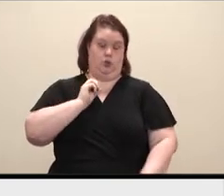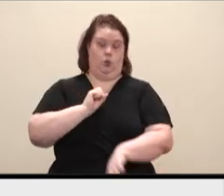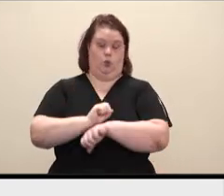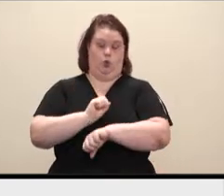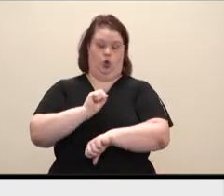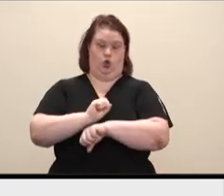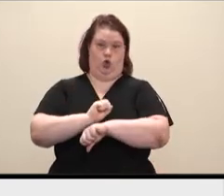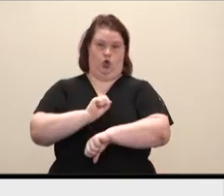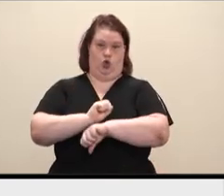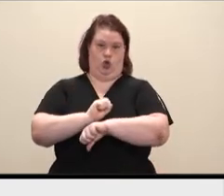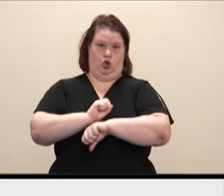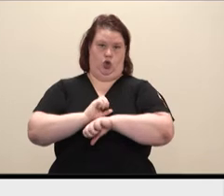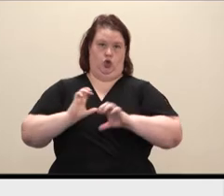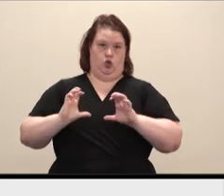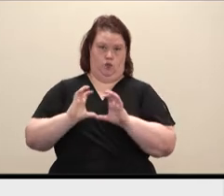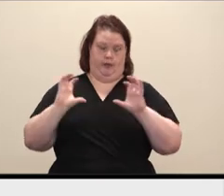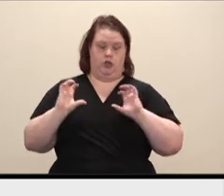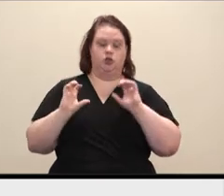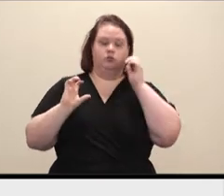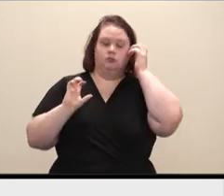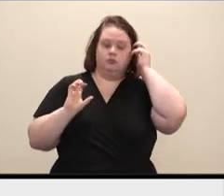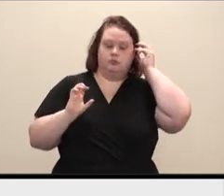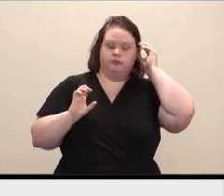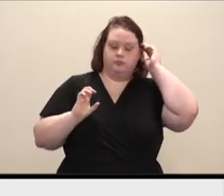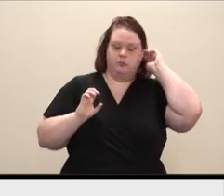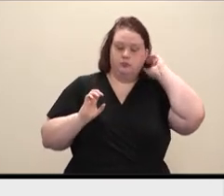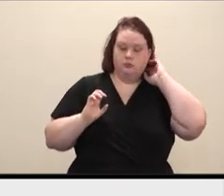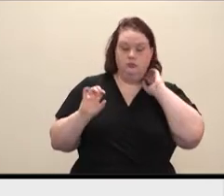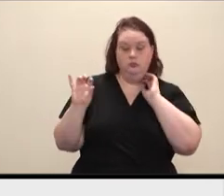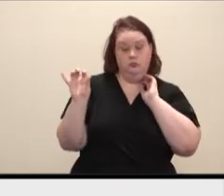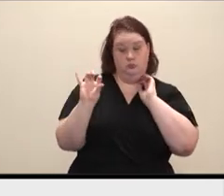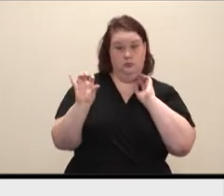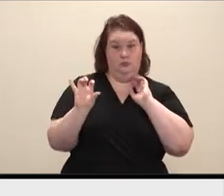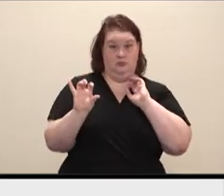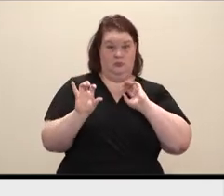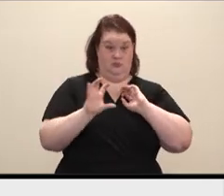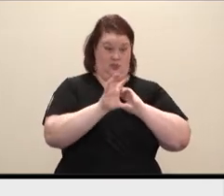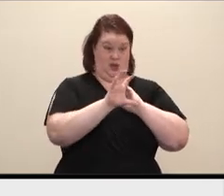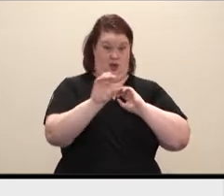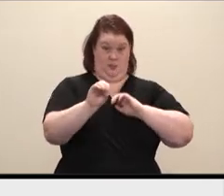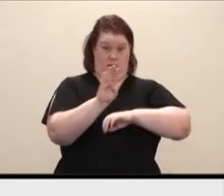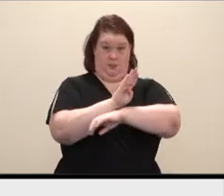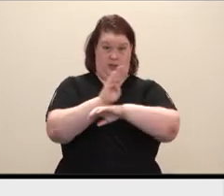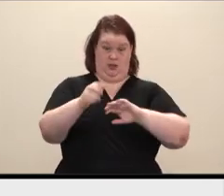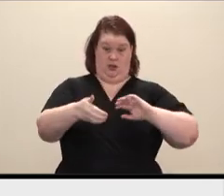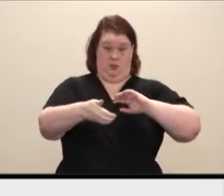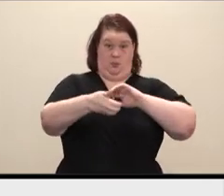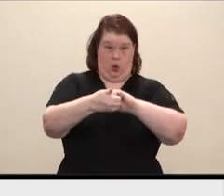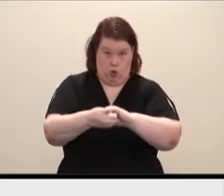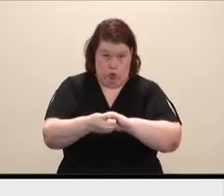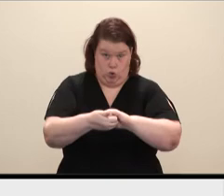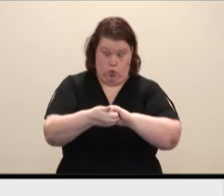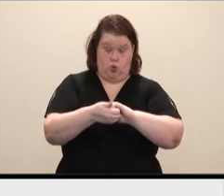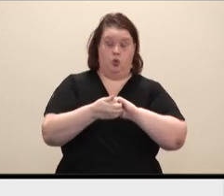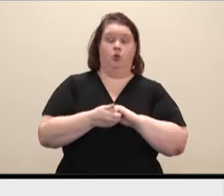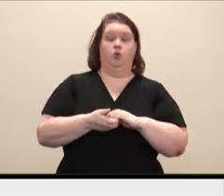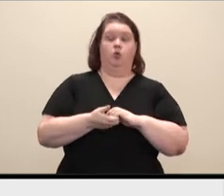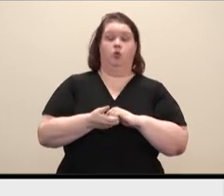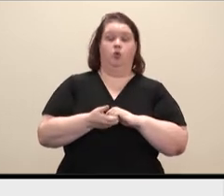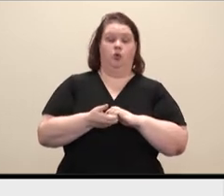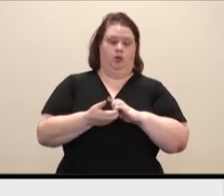workforce certification. And then they also, with this company that's our partner, have the opportunity